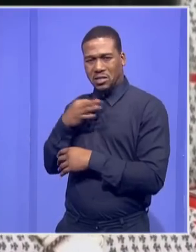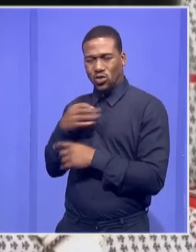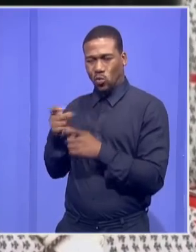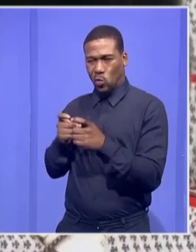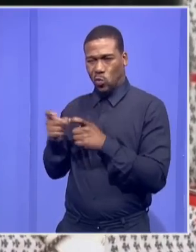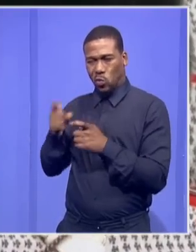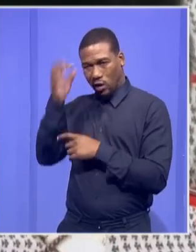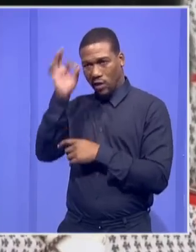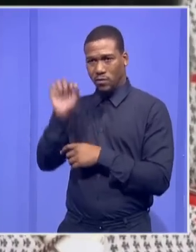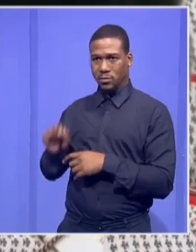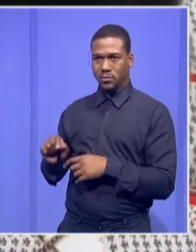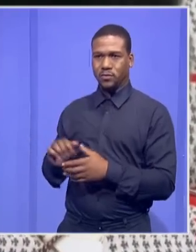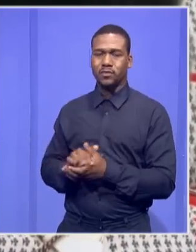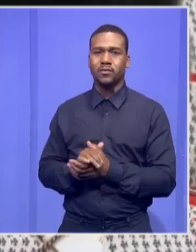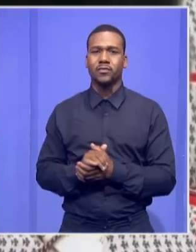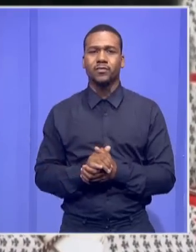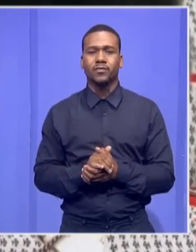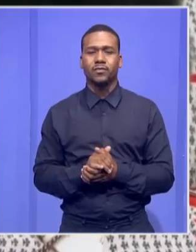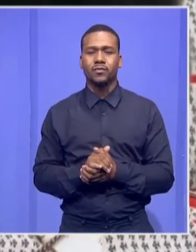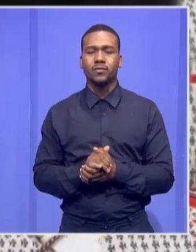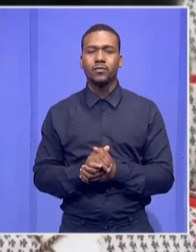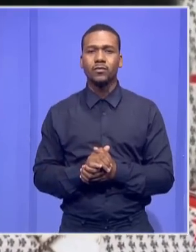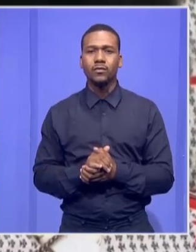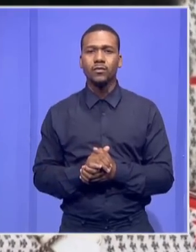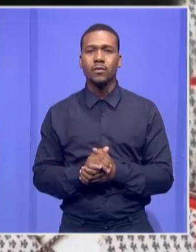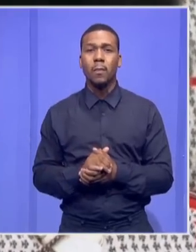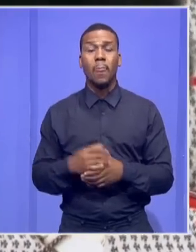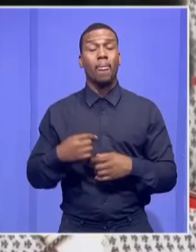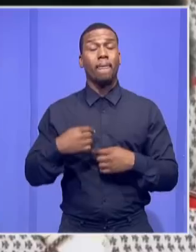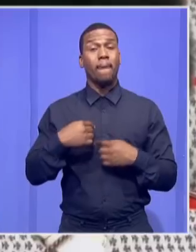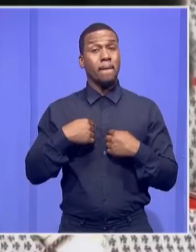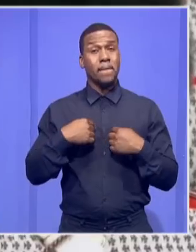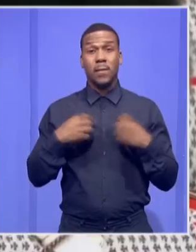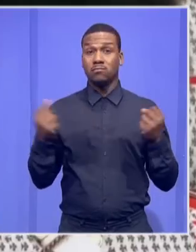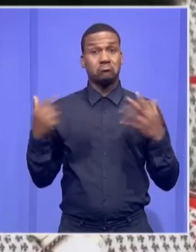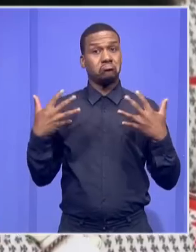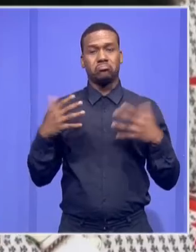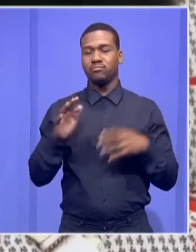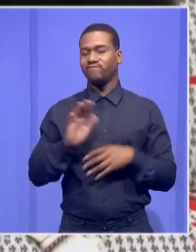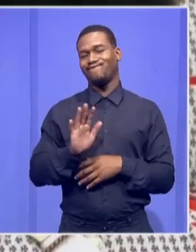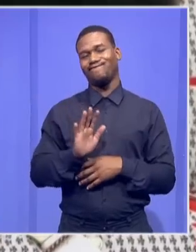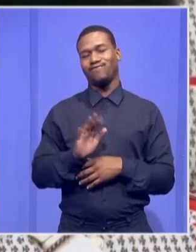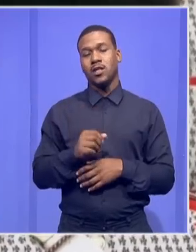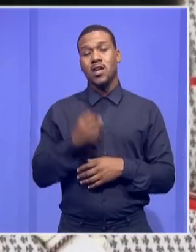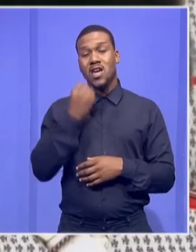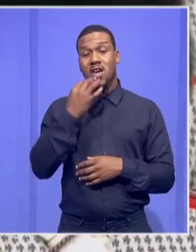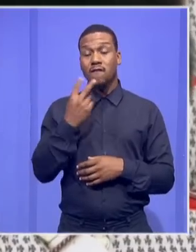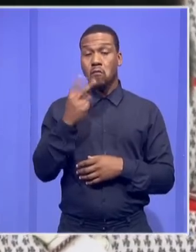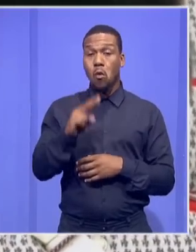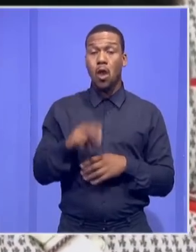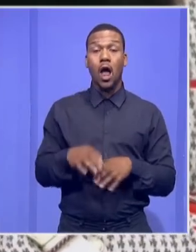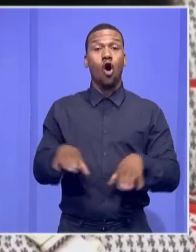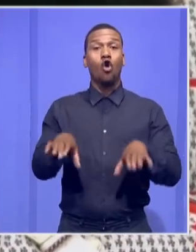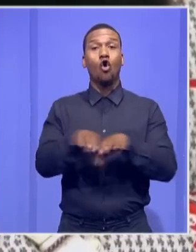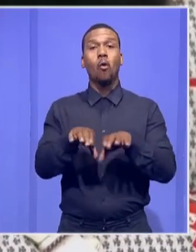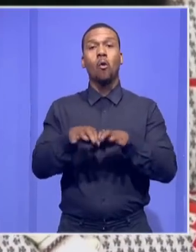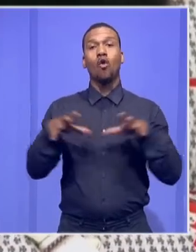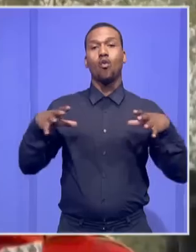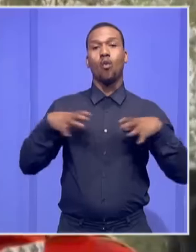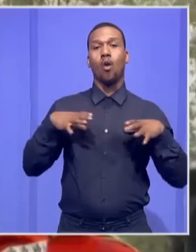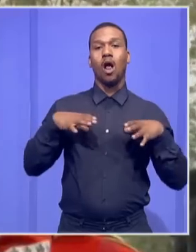is a conversation that needs to continue happening. And I wouldn't be at all surprised if we have some Commonwealth countries in places like the